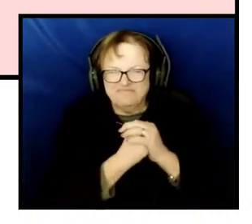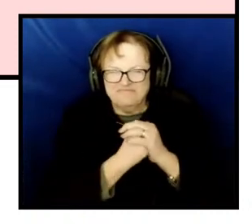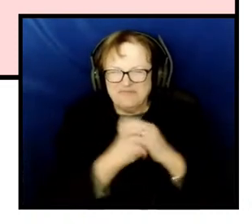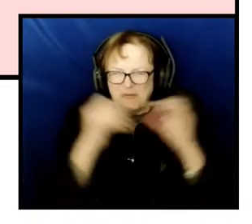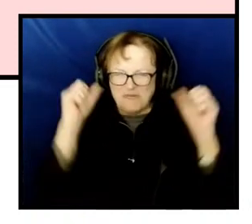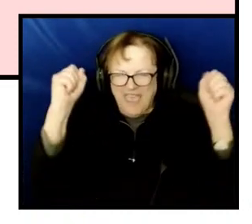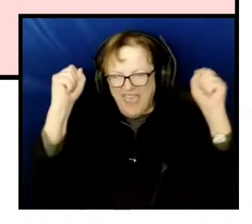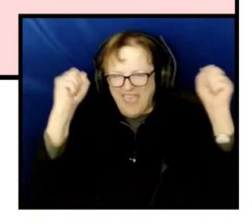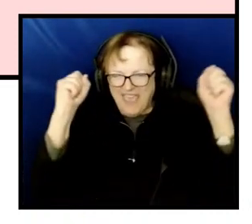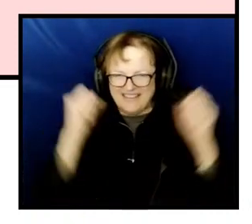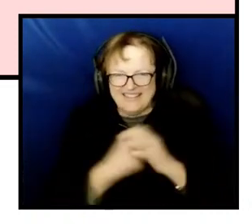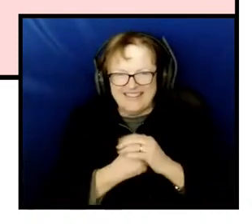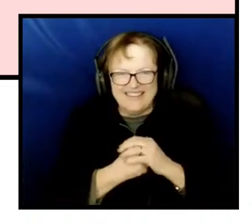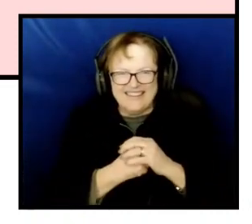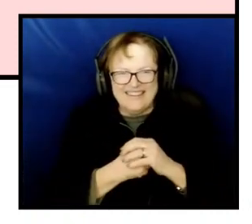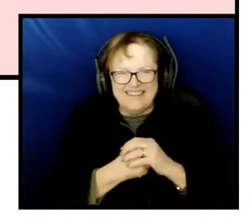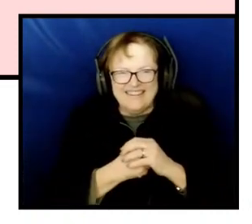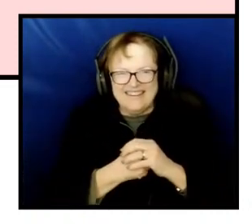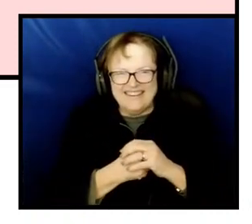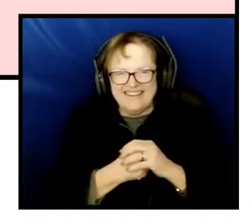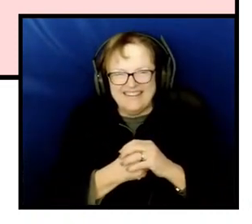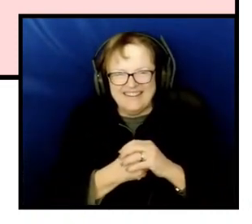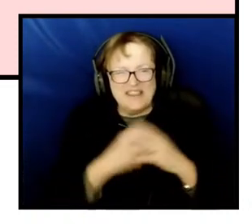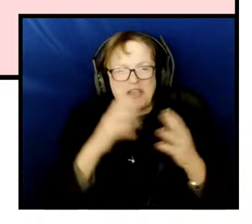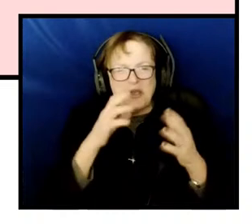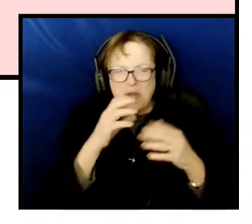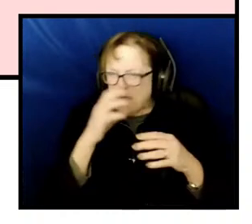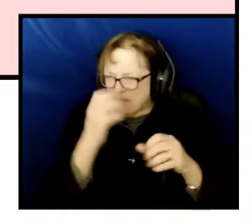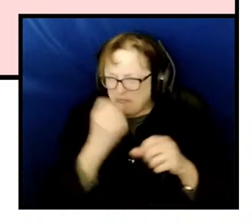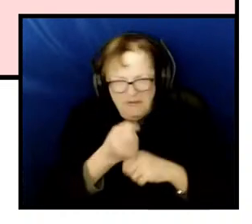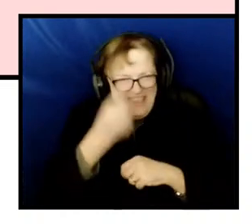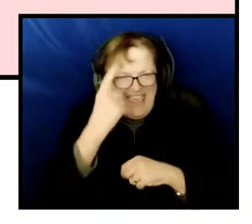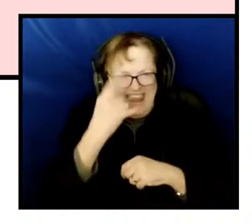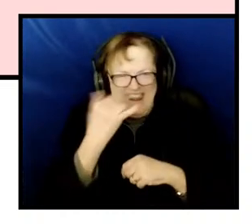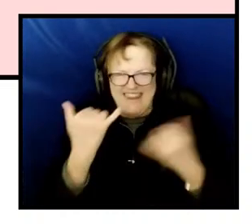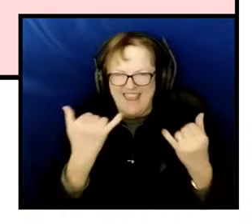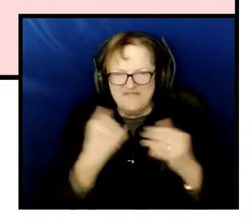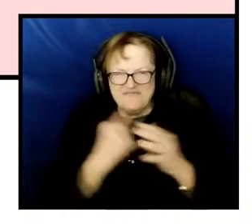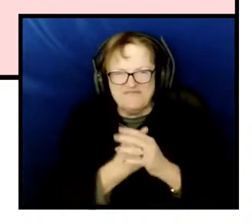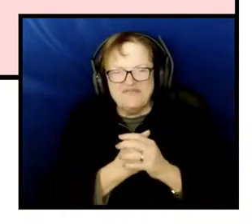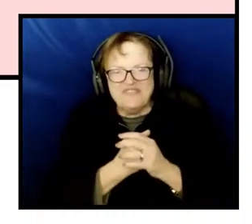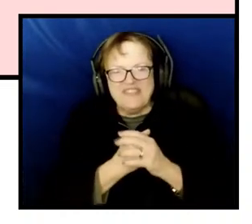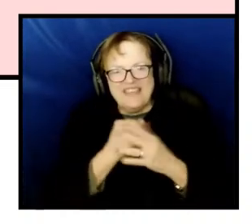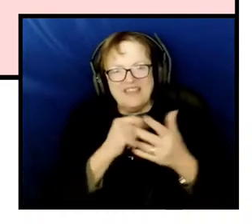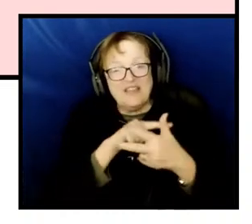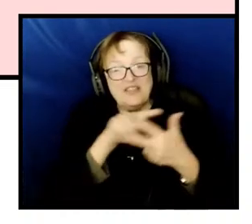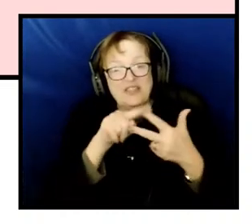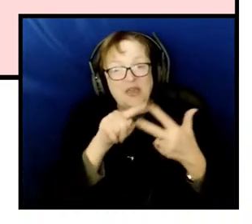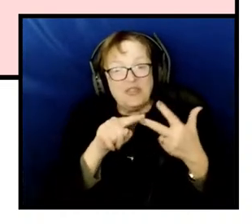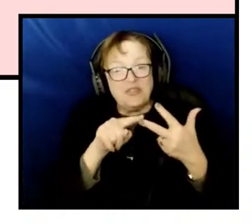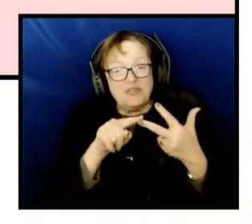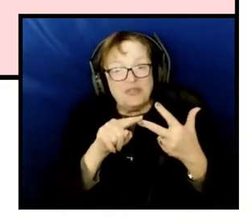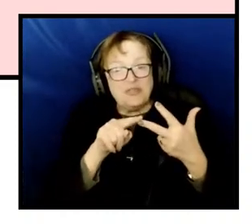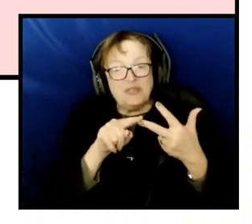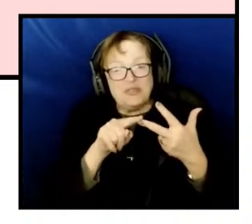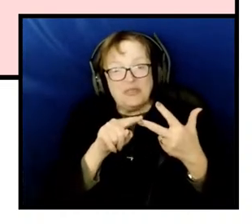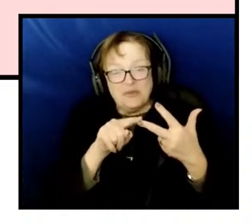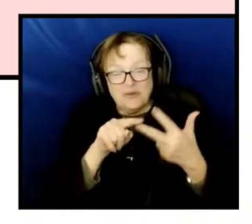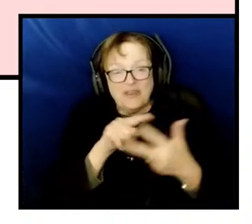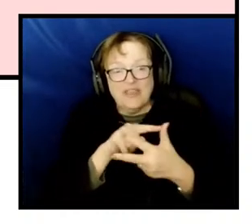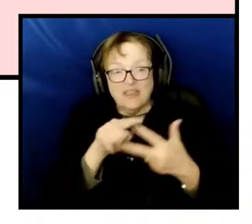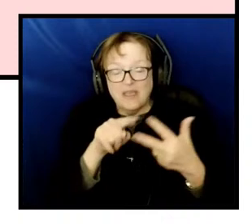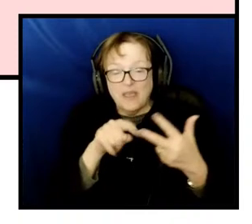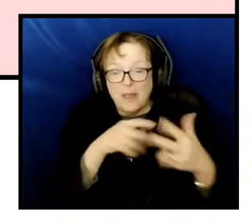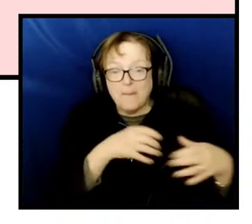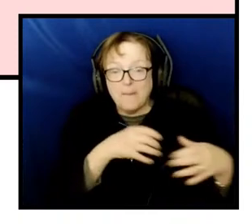There we go. Yay. We're getting it, y'all. So these are the three pillars that our traditional birth and